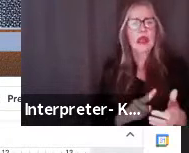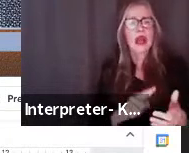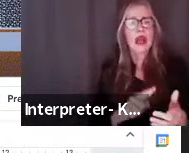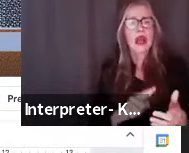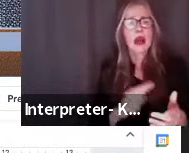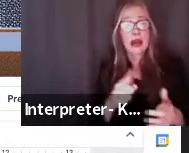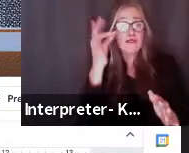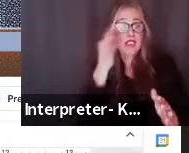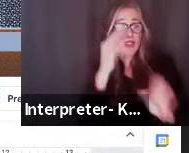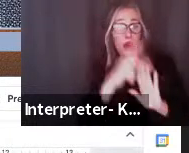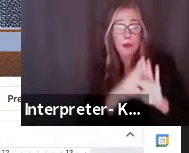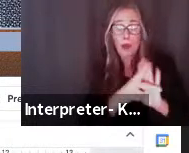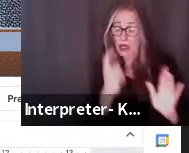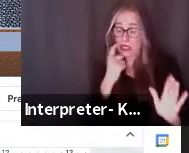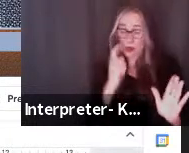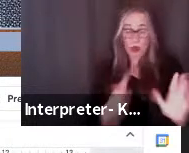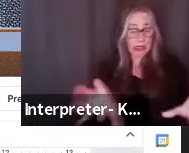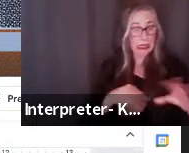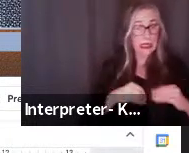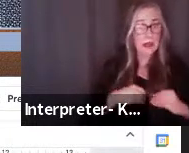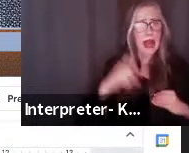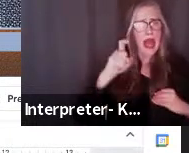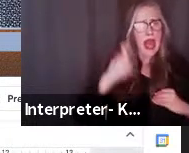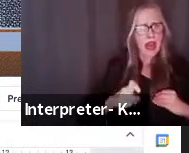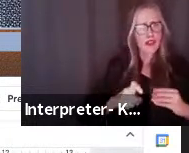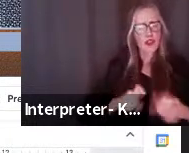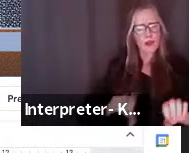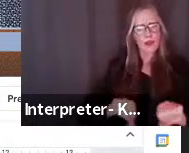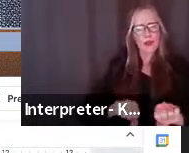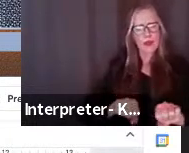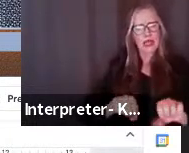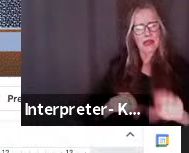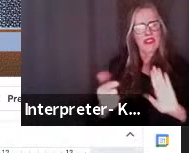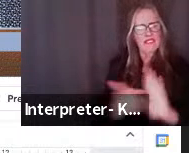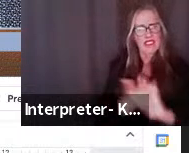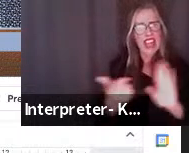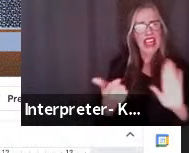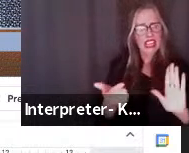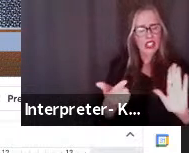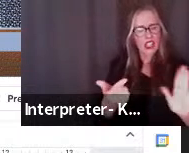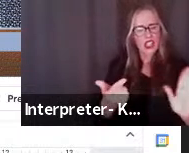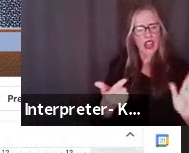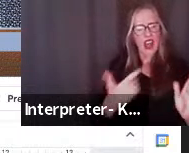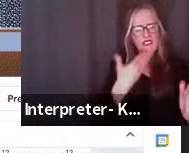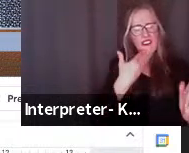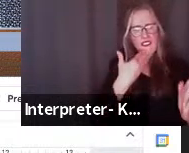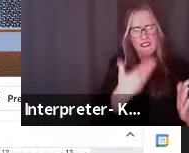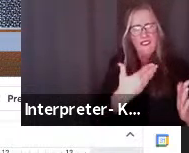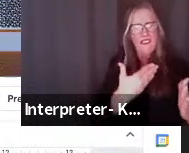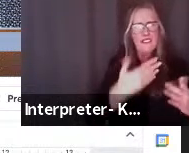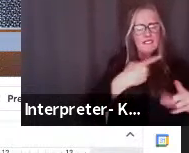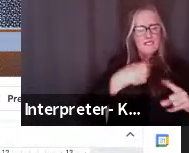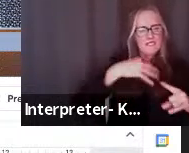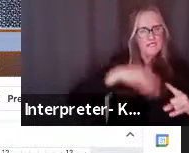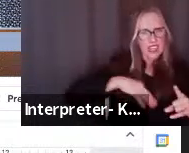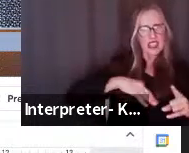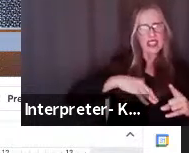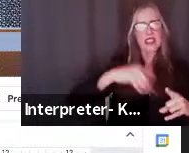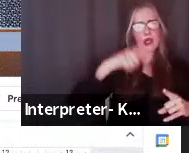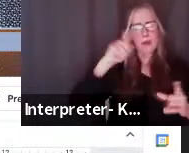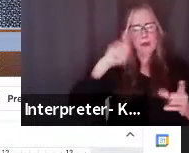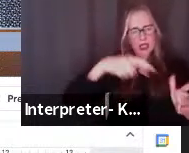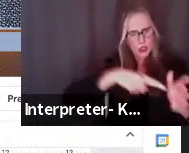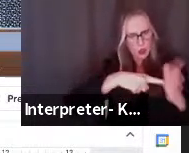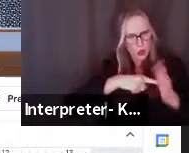this there have to be fitness standard violations to come into a family remove a child there must be due process efforts to